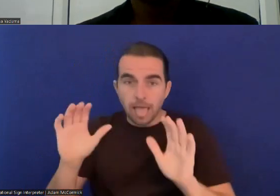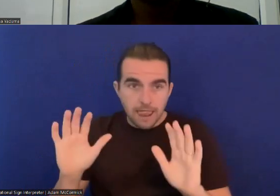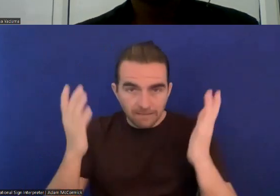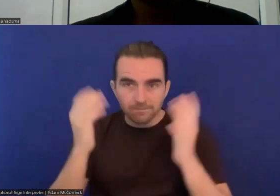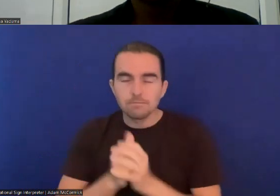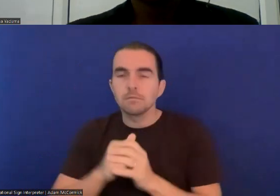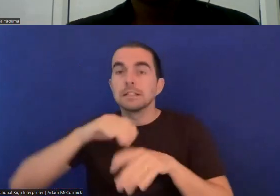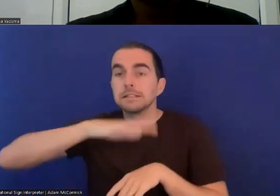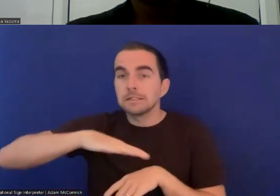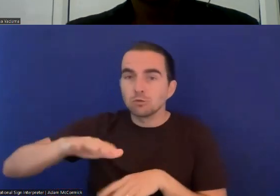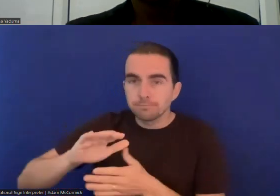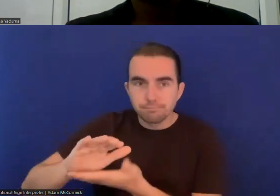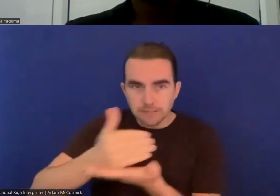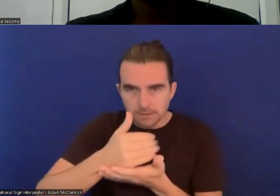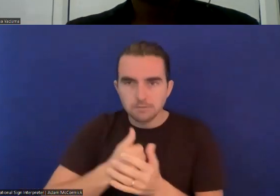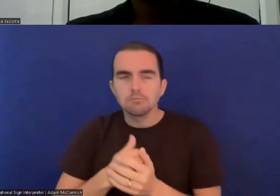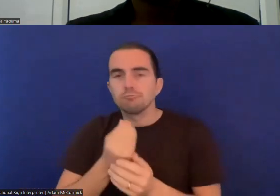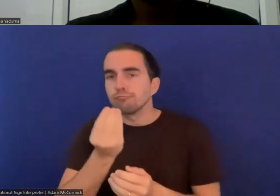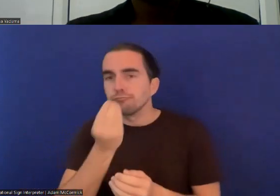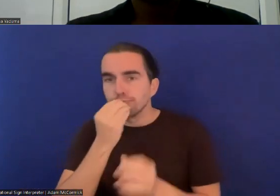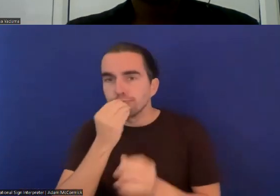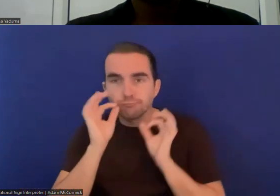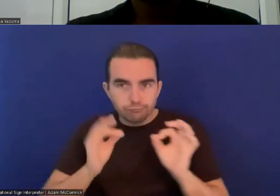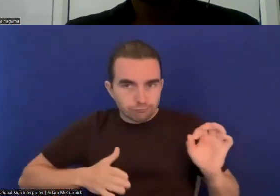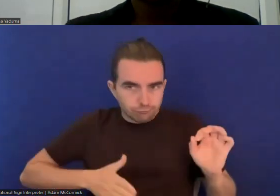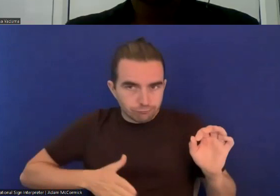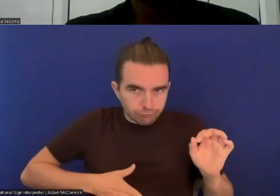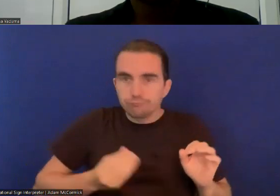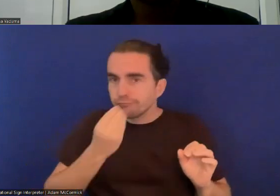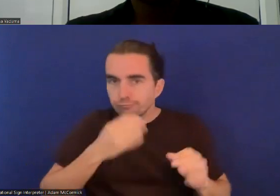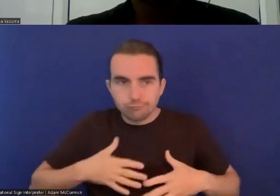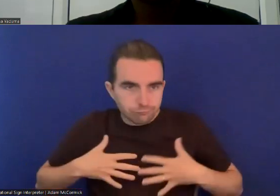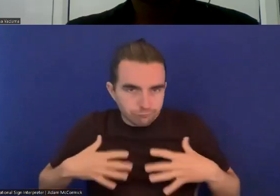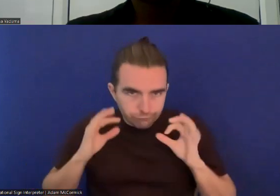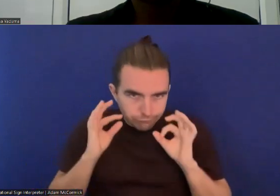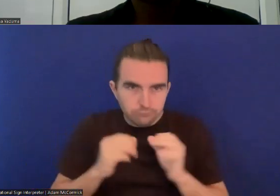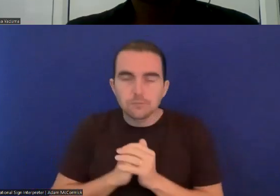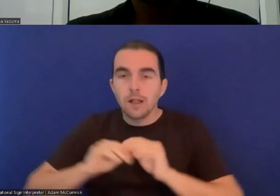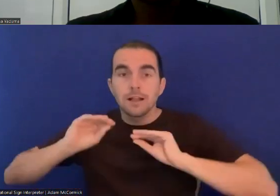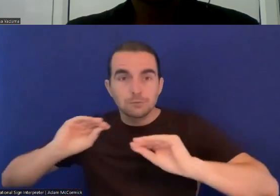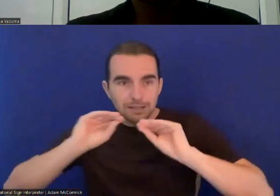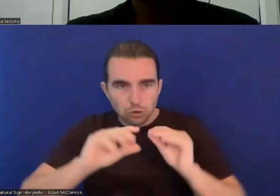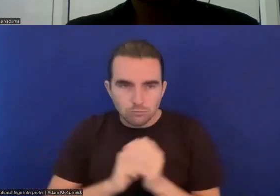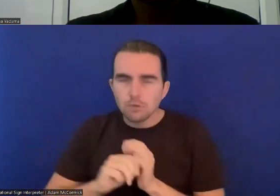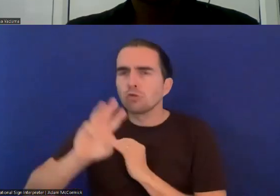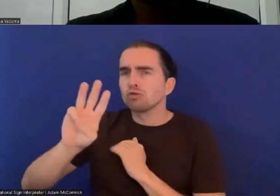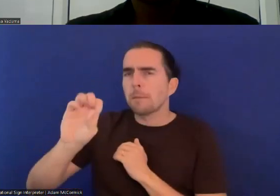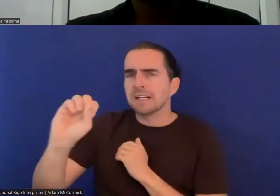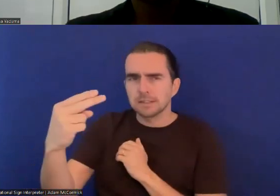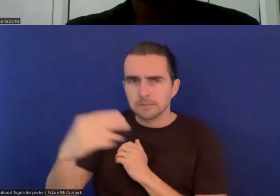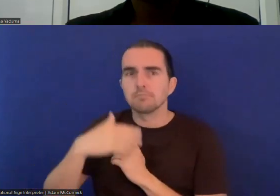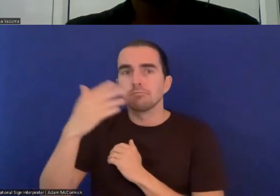master's degree in disaster and risk management. Sabina is currently an